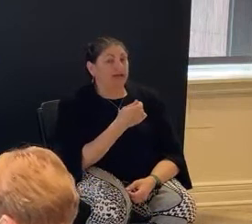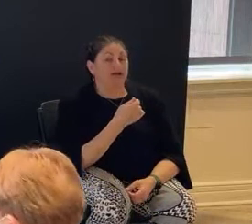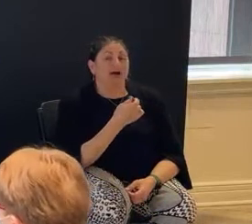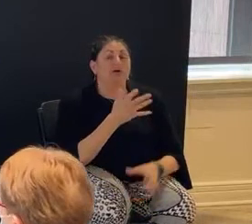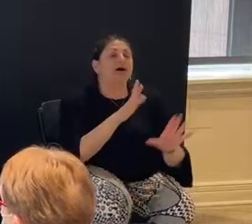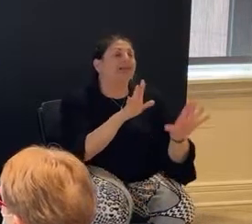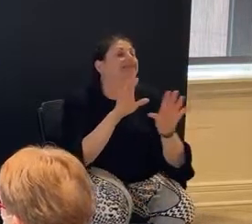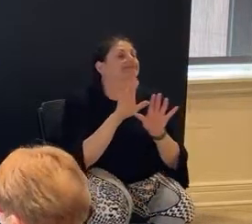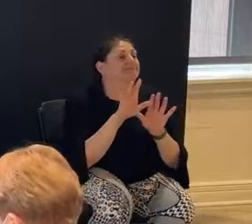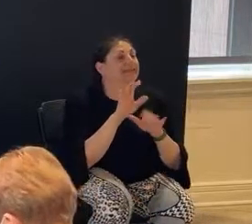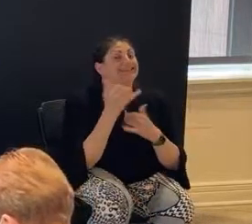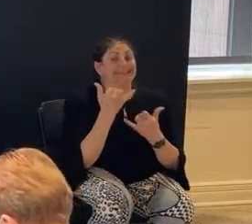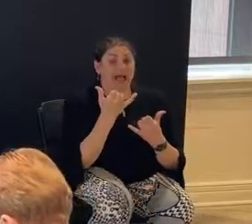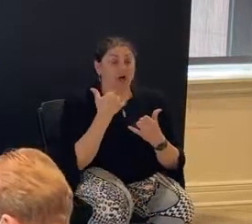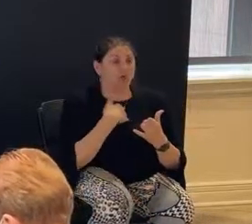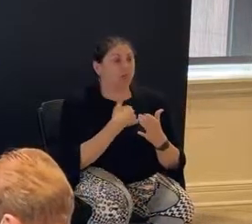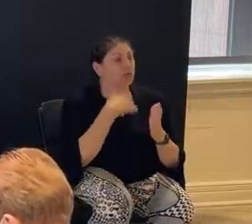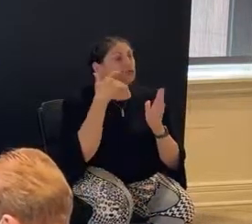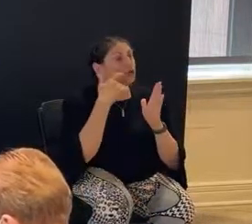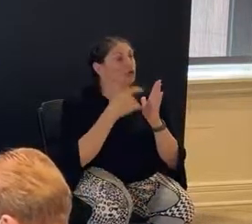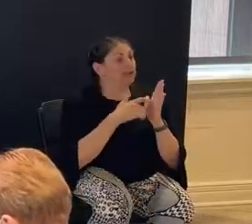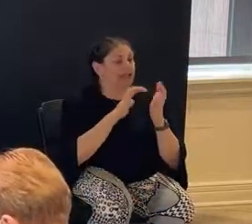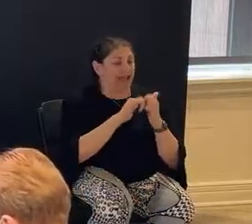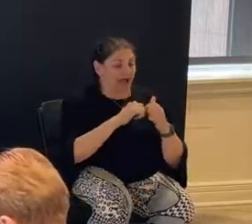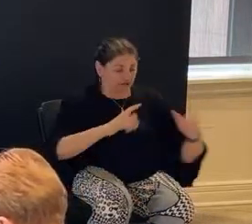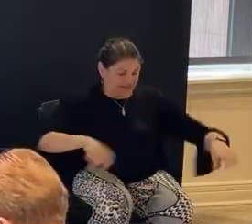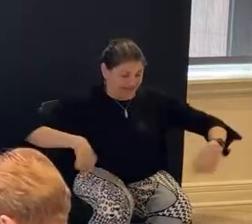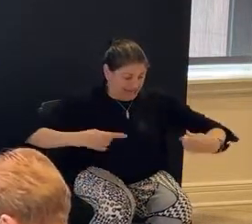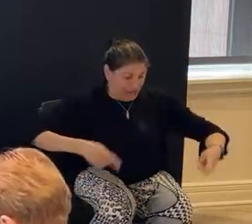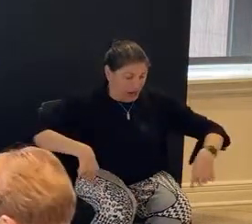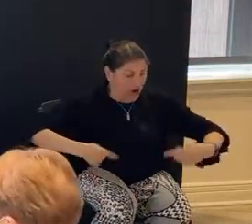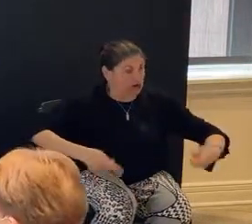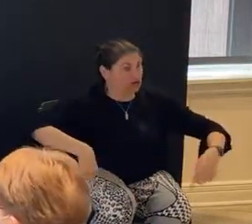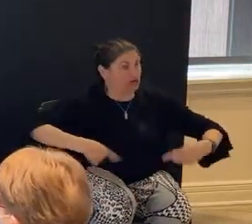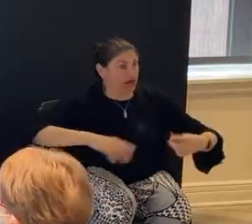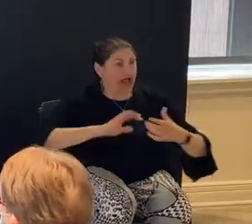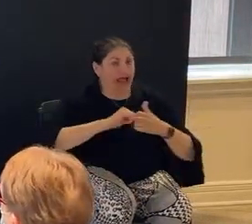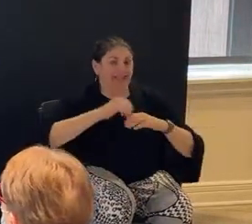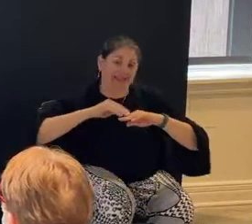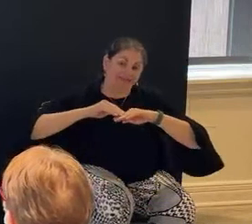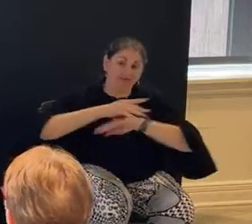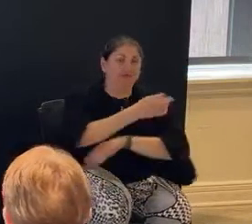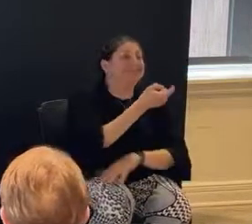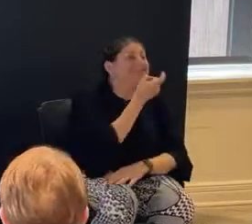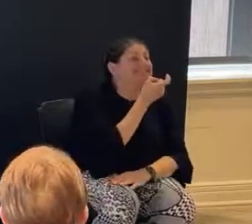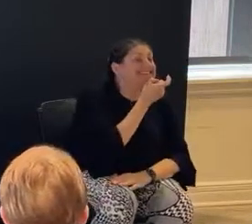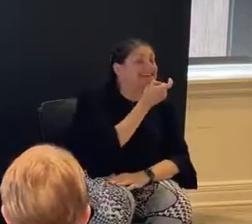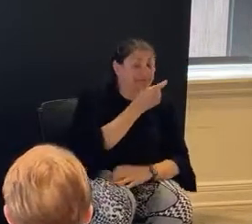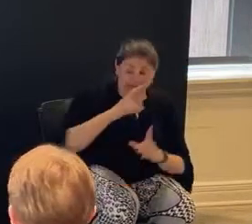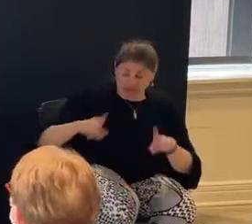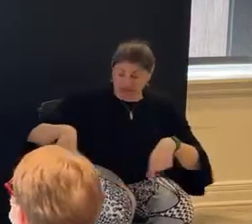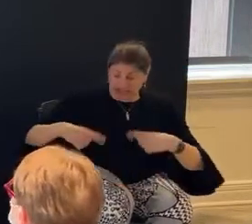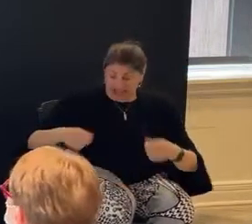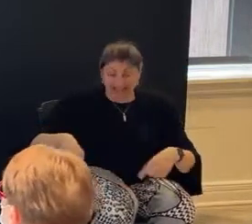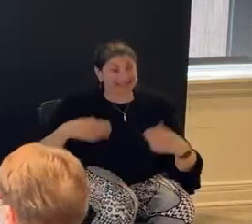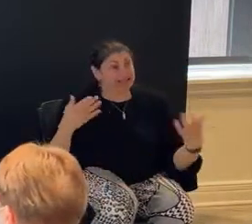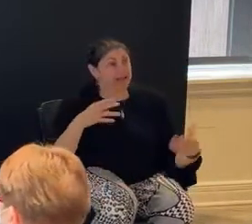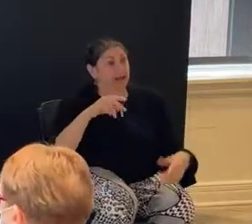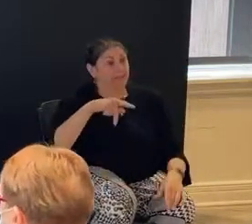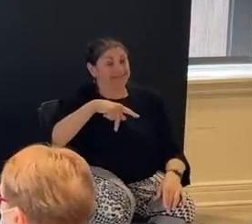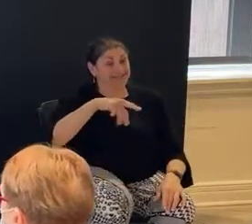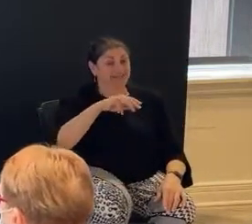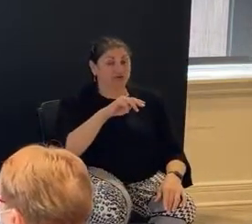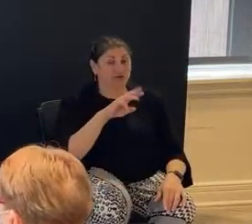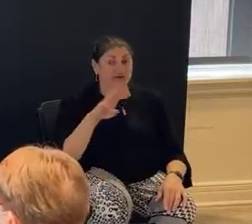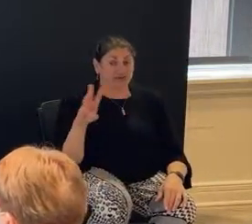on salmon, and basically tires are in the Pacific Northwest, all of that work